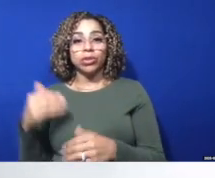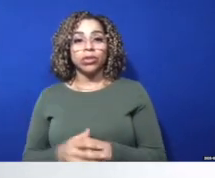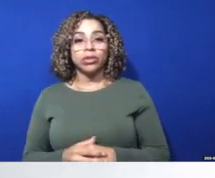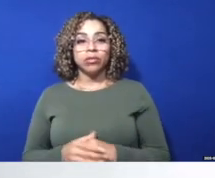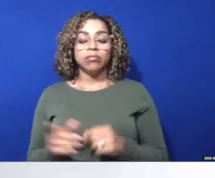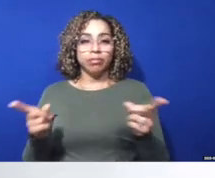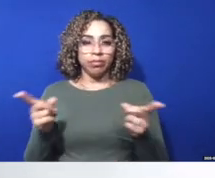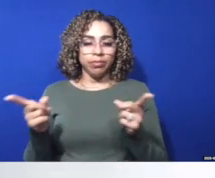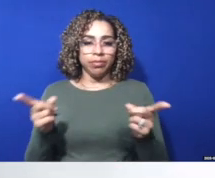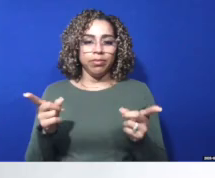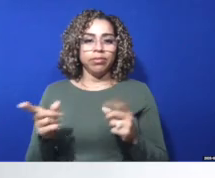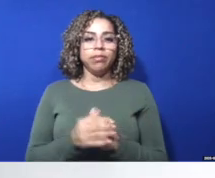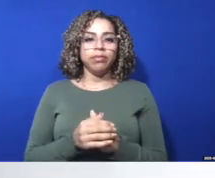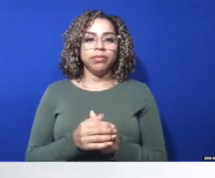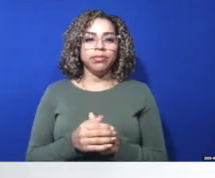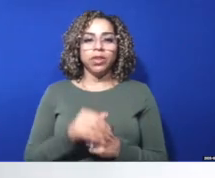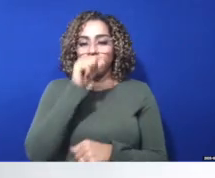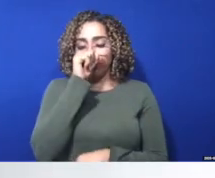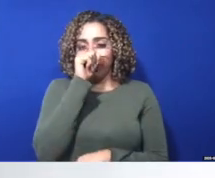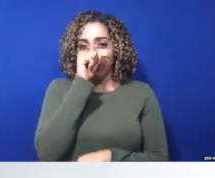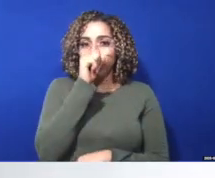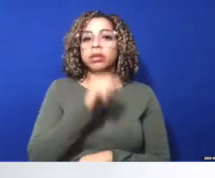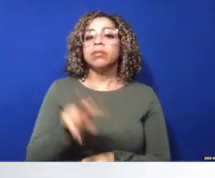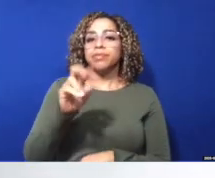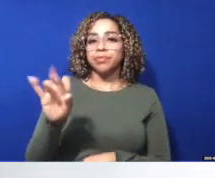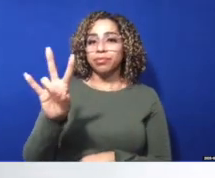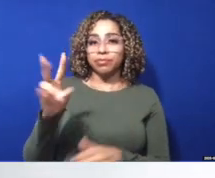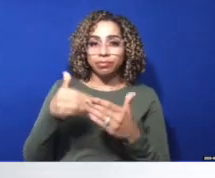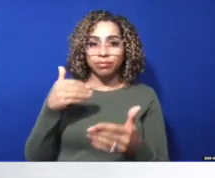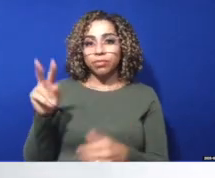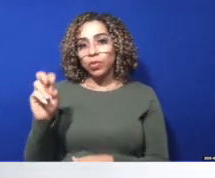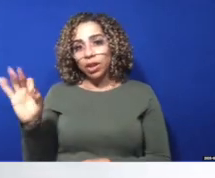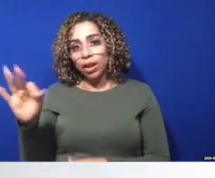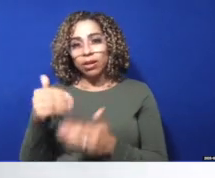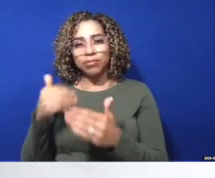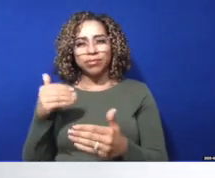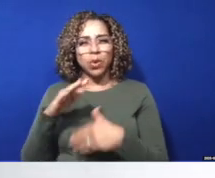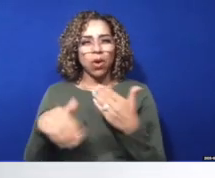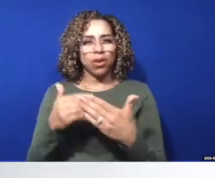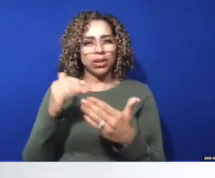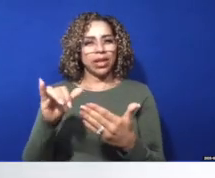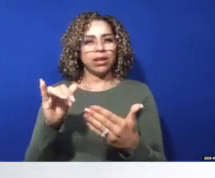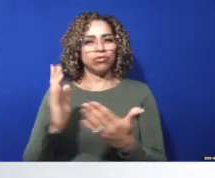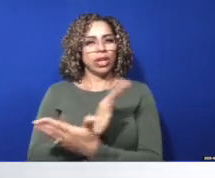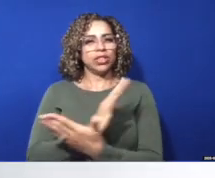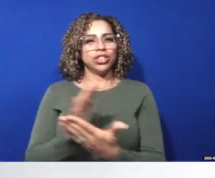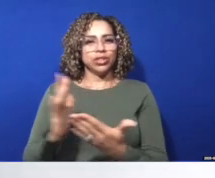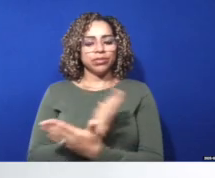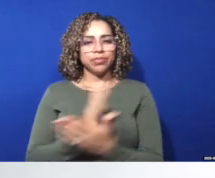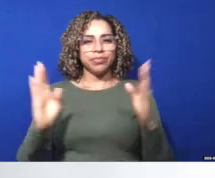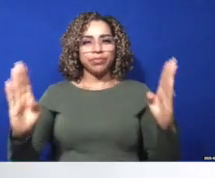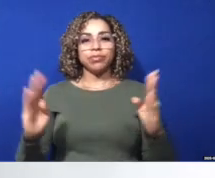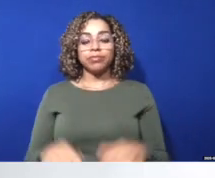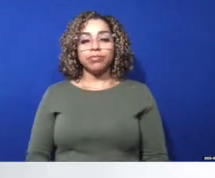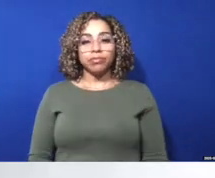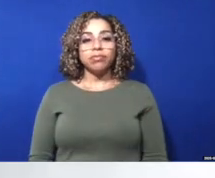have 2007 or older, 2009 or older. So they're all kind of in that range. And so to start with alignment,